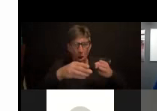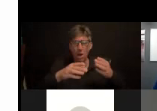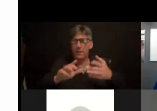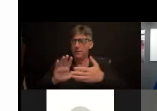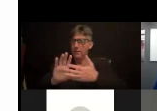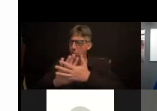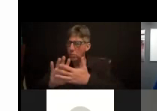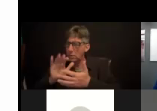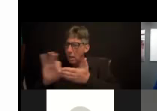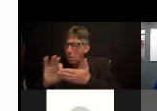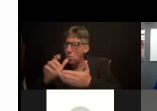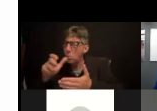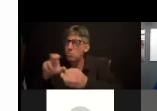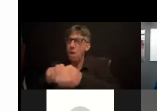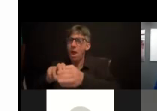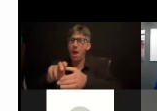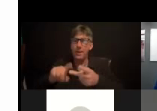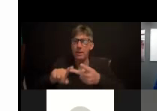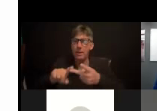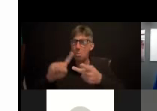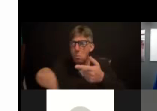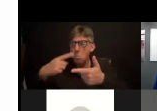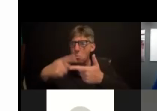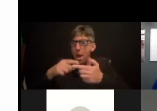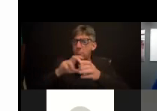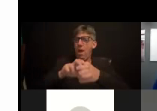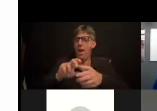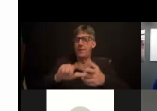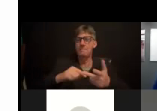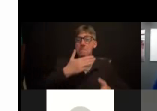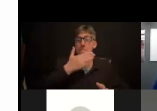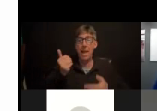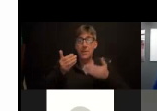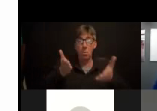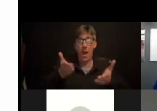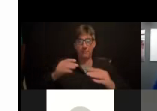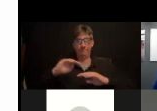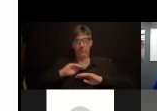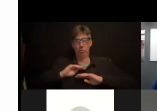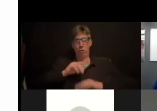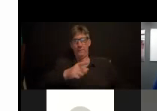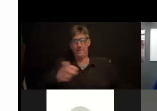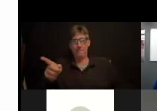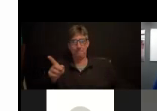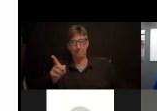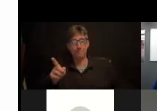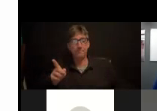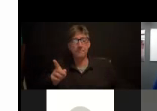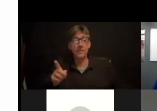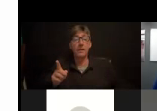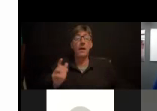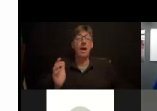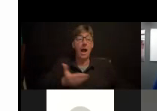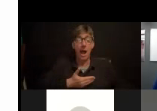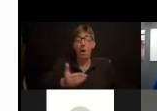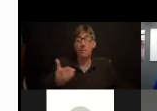who's riding, when they're riding, and how do we best serve them. So the changes that we're putting into effect that were modified based on